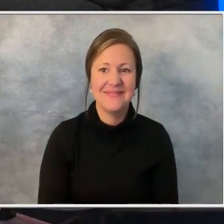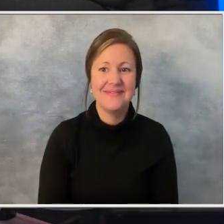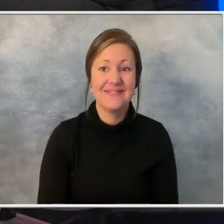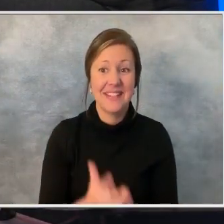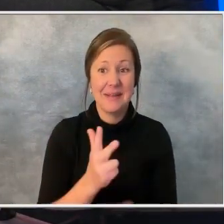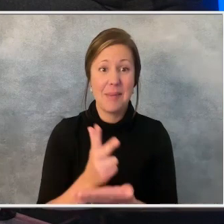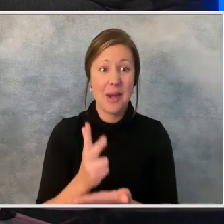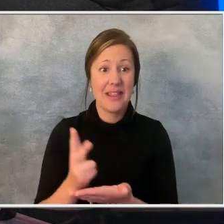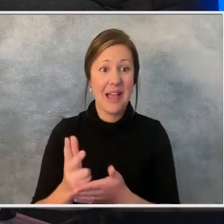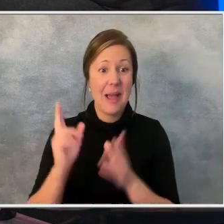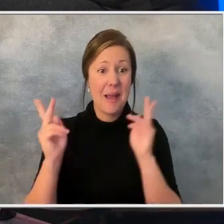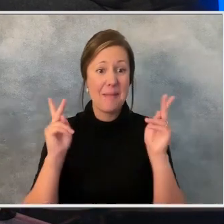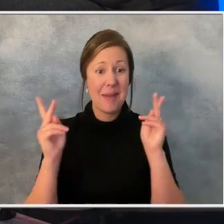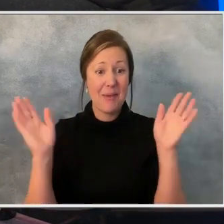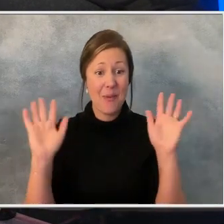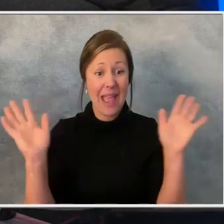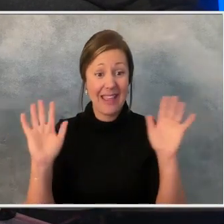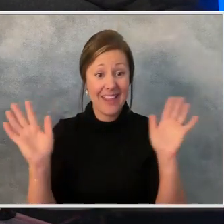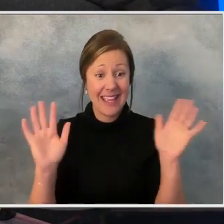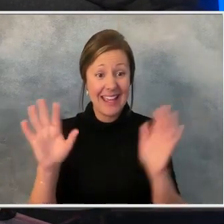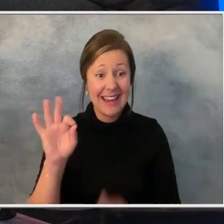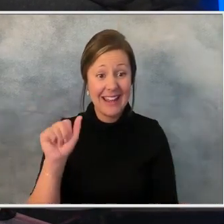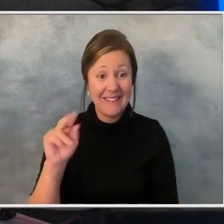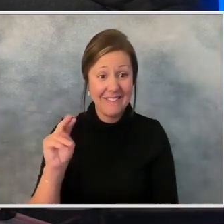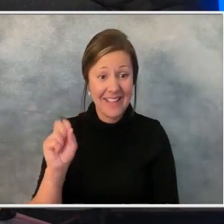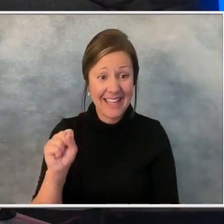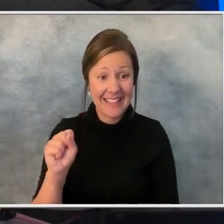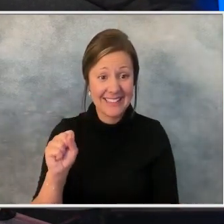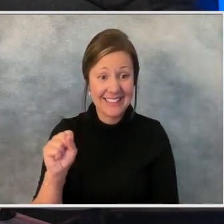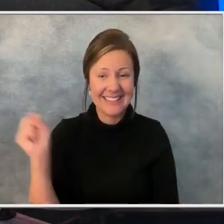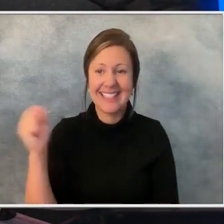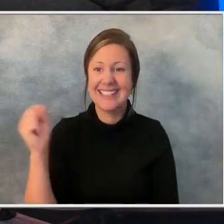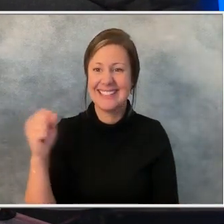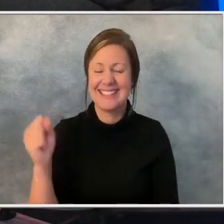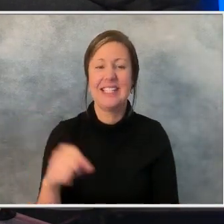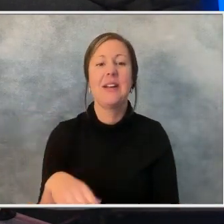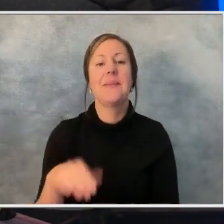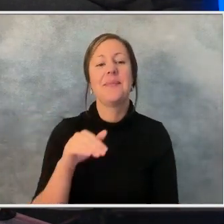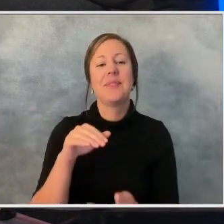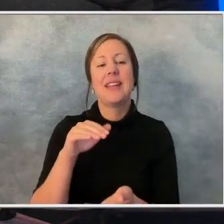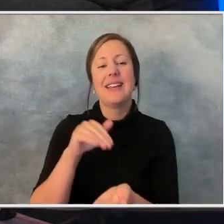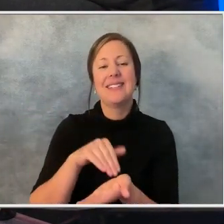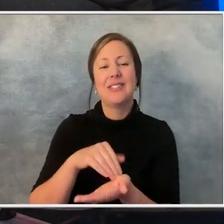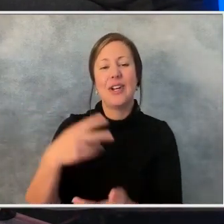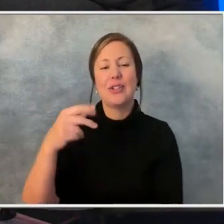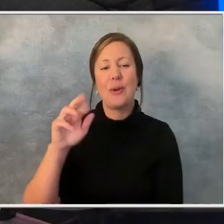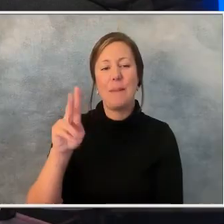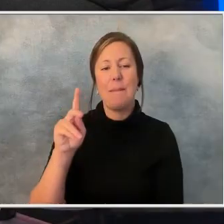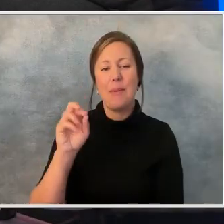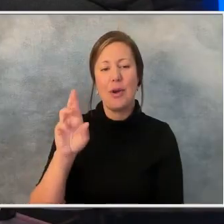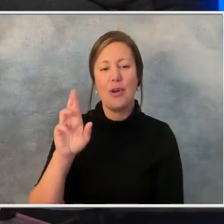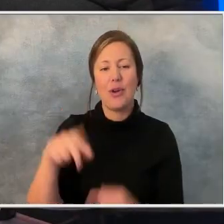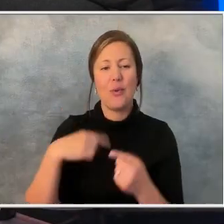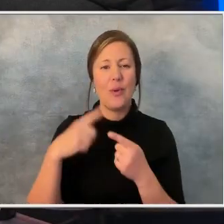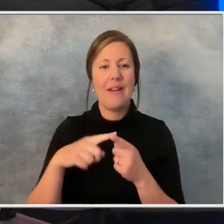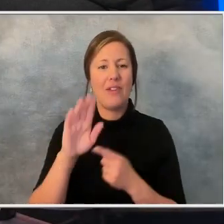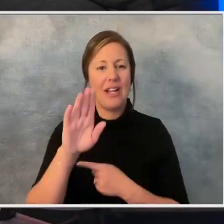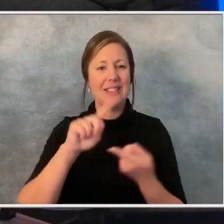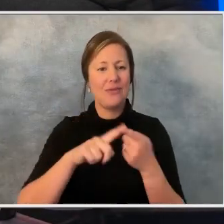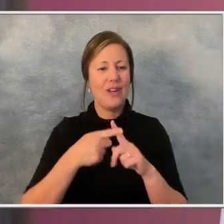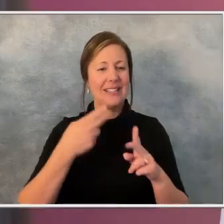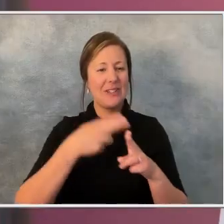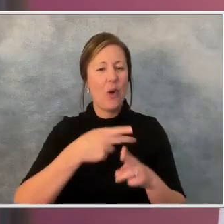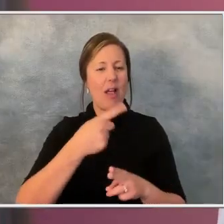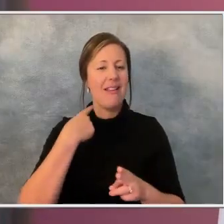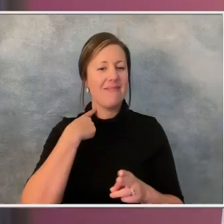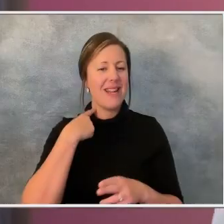cheering you Yeah, in. the fans, yeah, Like you're on coming to the end of a marathon. Dr. Parker, what are your thoughts when you hear his friends call him Miracle? Oh, I think it's a great name. I think it